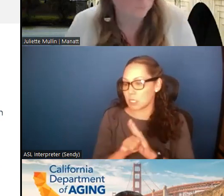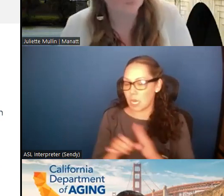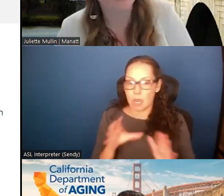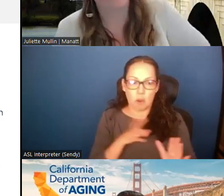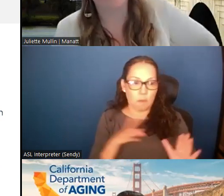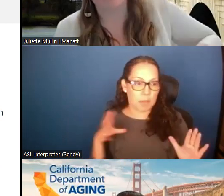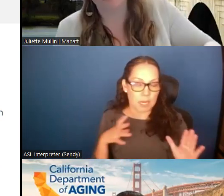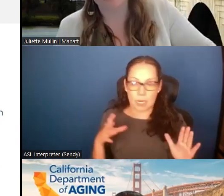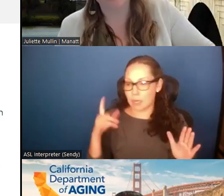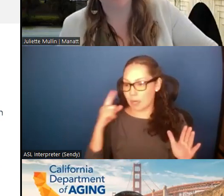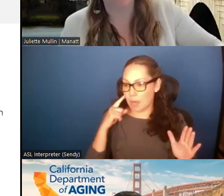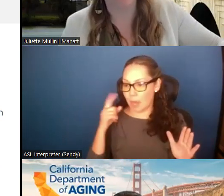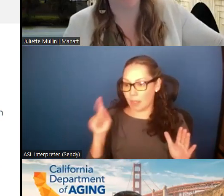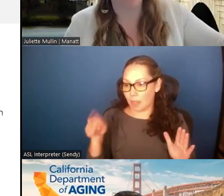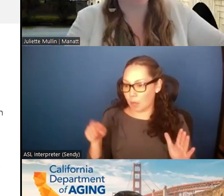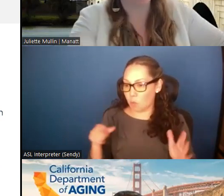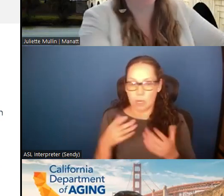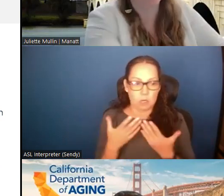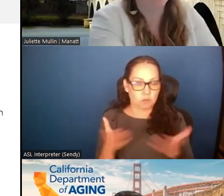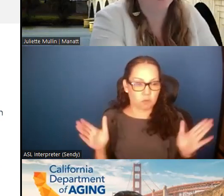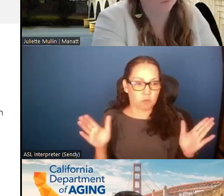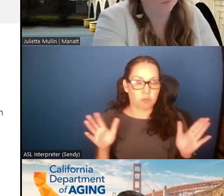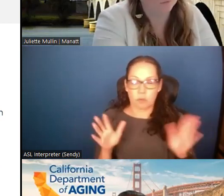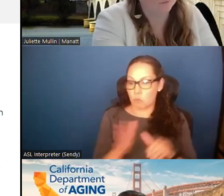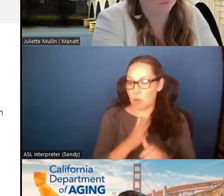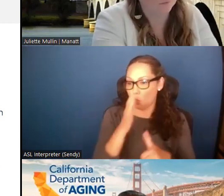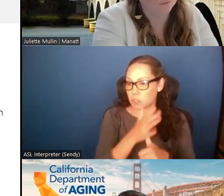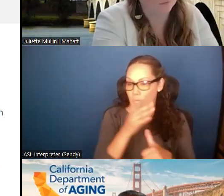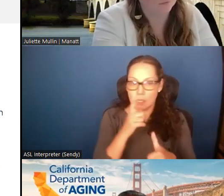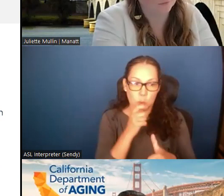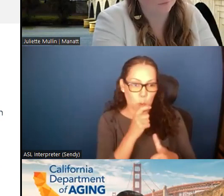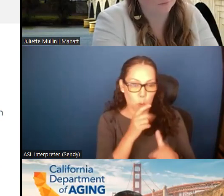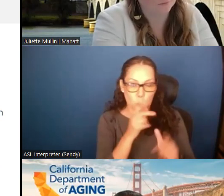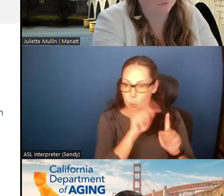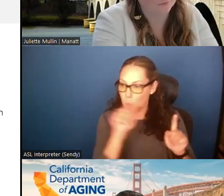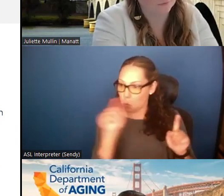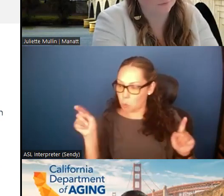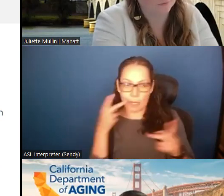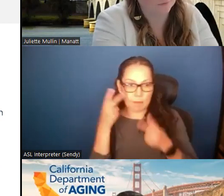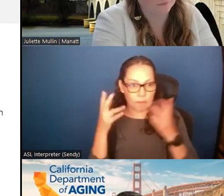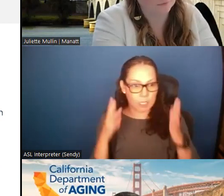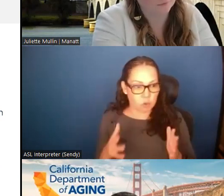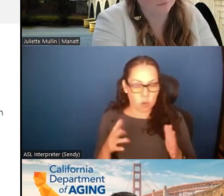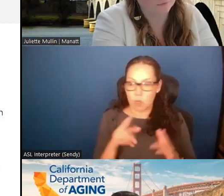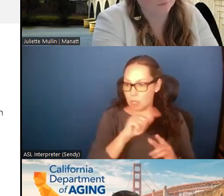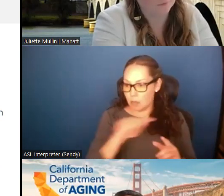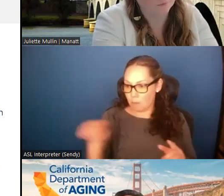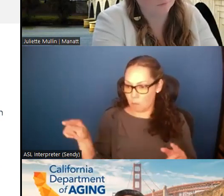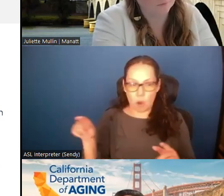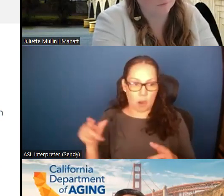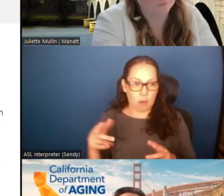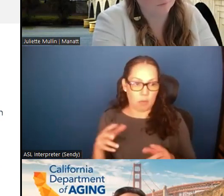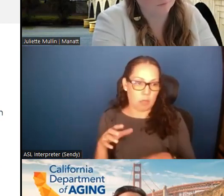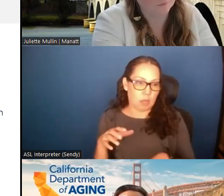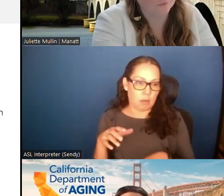I think what we're really talking about here is possibly prioritizing visitors as a priority population. And so it might be helpful just for folks to